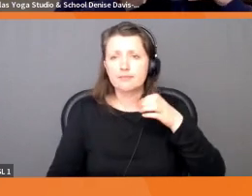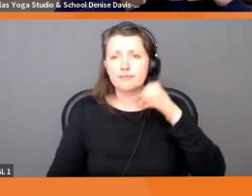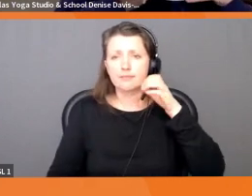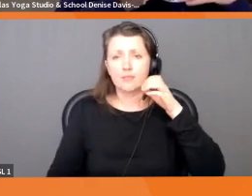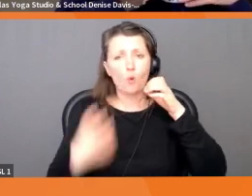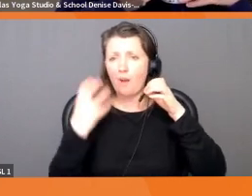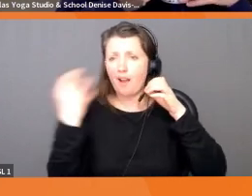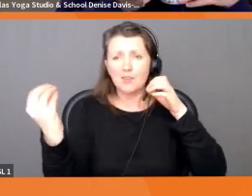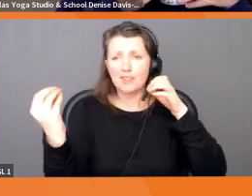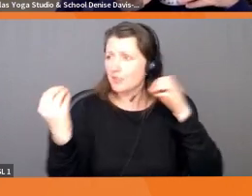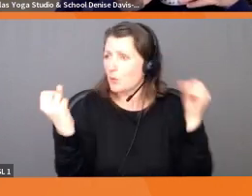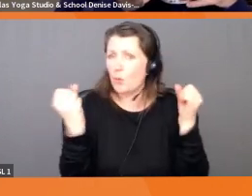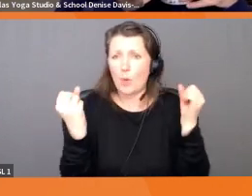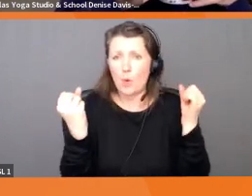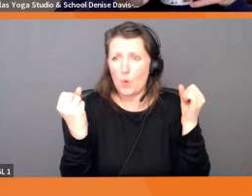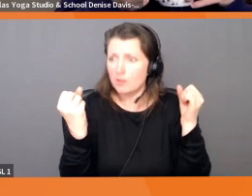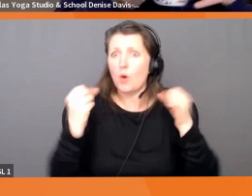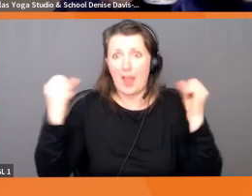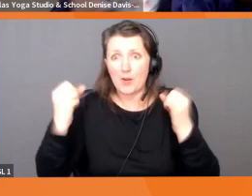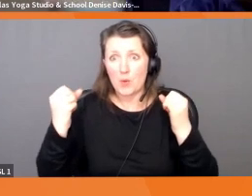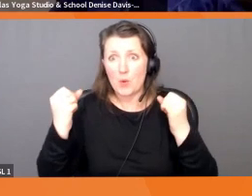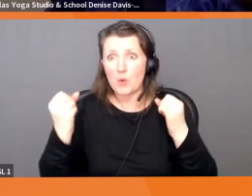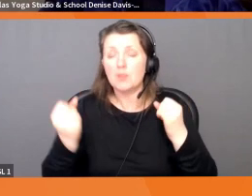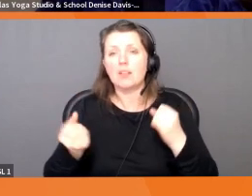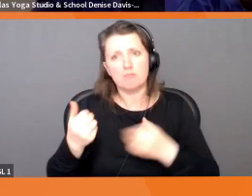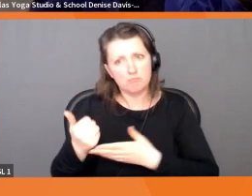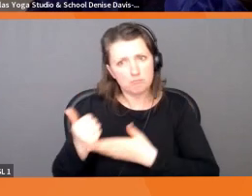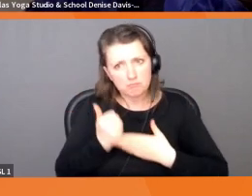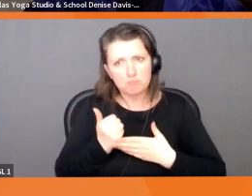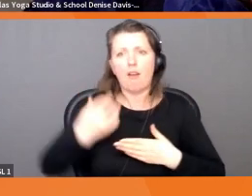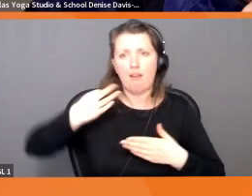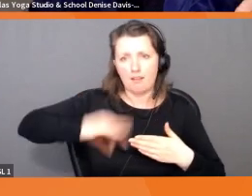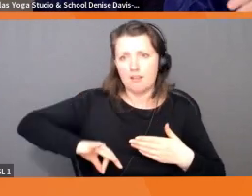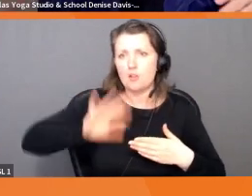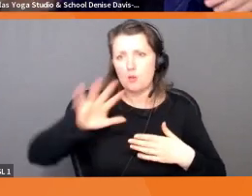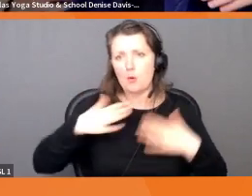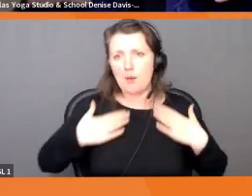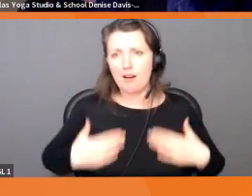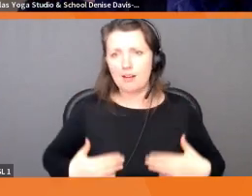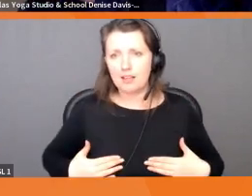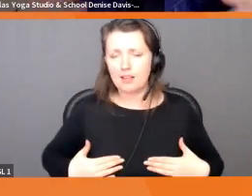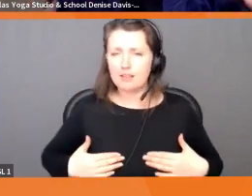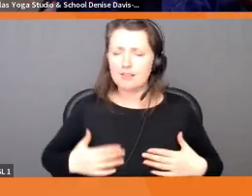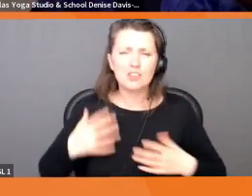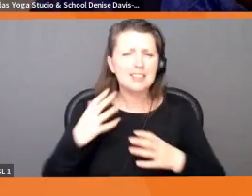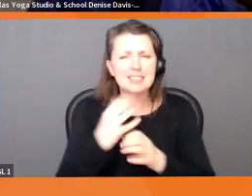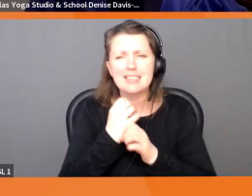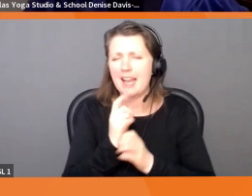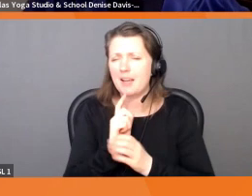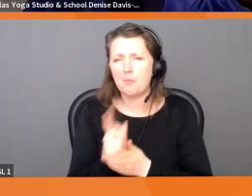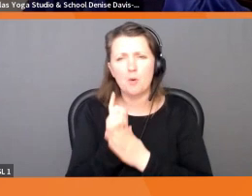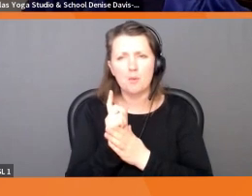your tea outside and sit on the front porch, right? Or set up your life so that there's moments where you have time